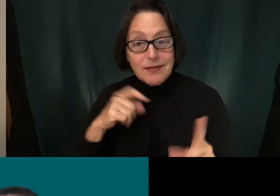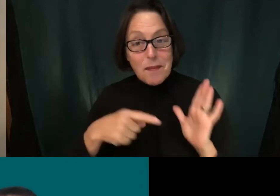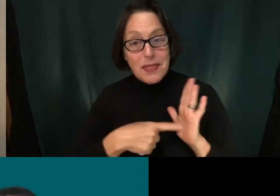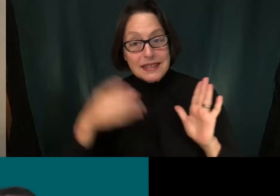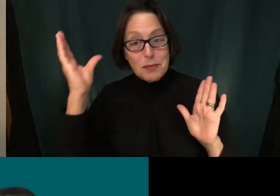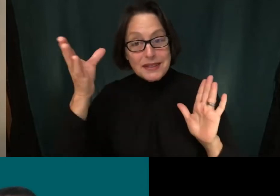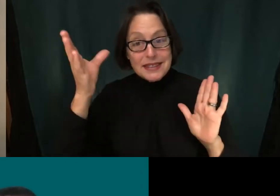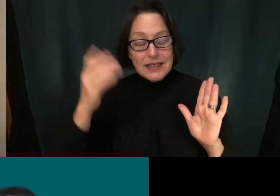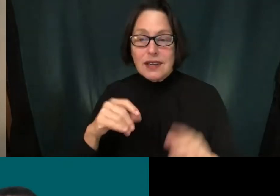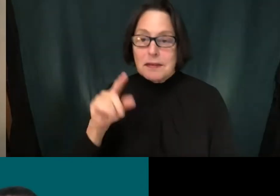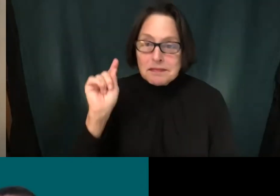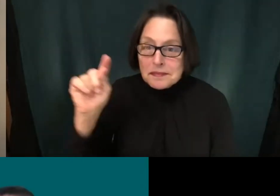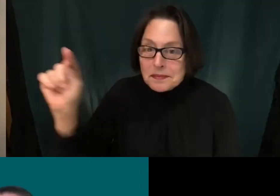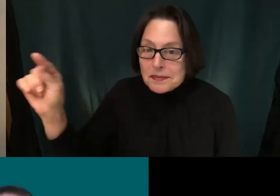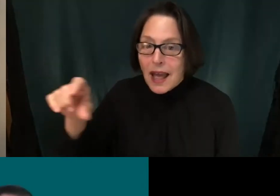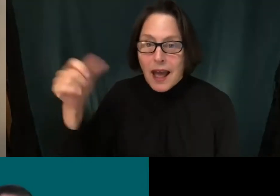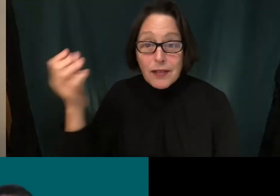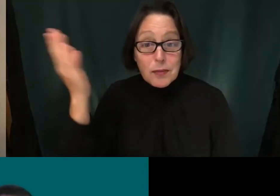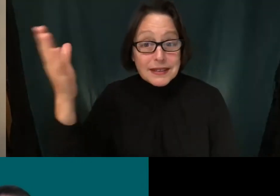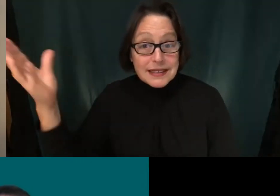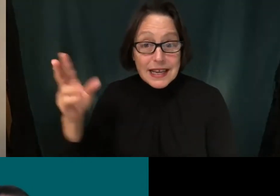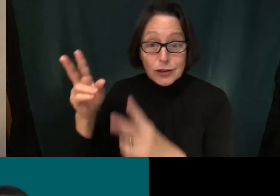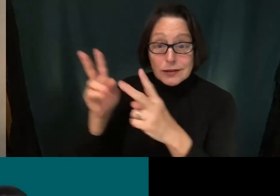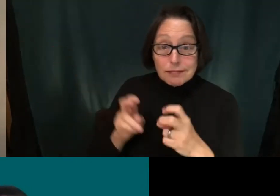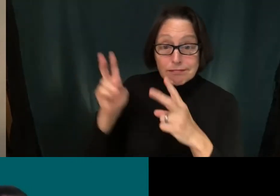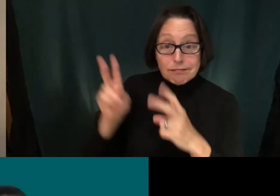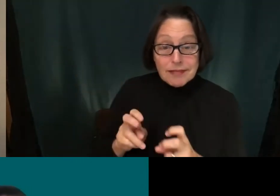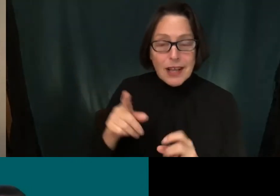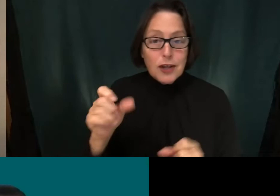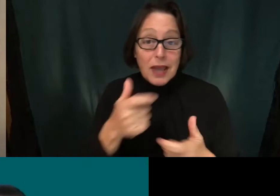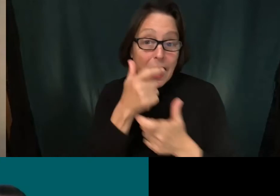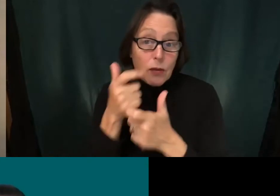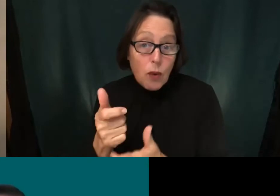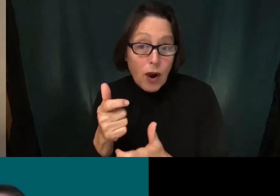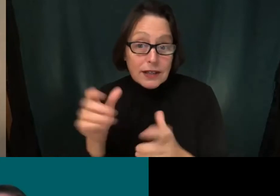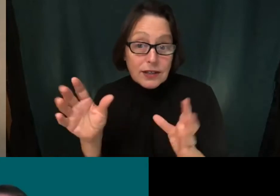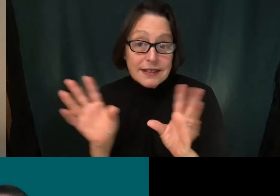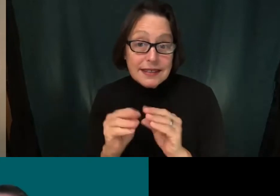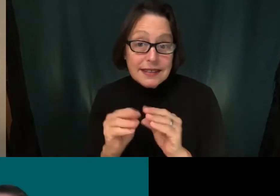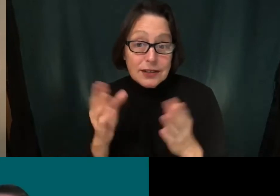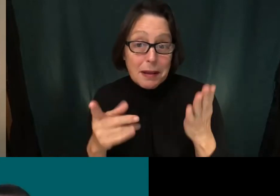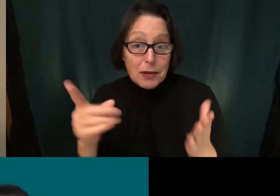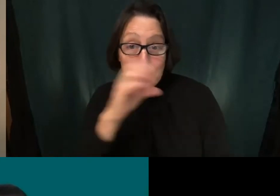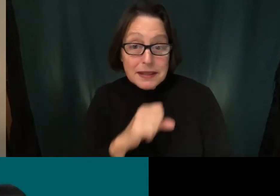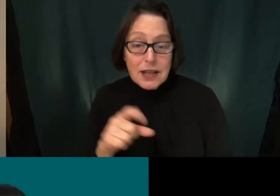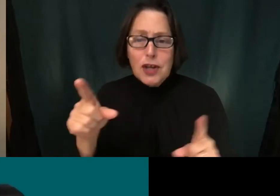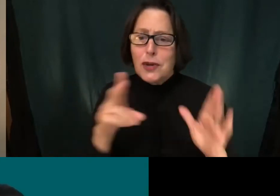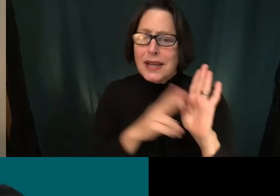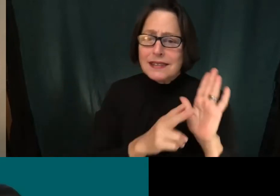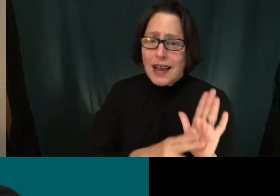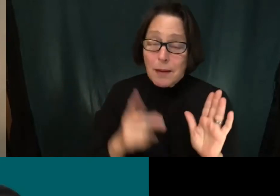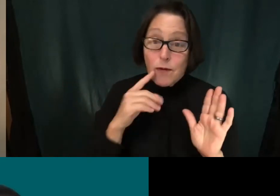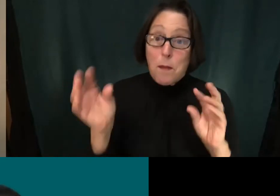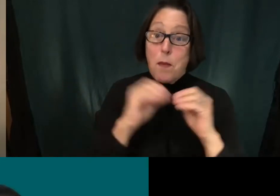presentation or other presentations that we've had. You can watch sessions that may have missed. You can also sign up for additional